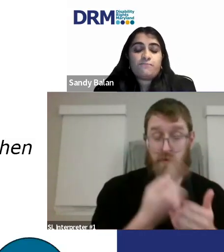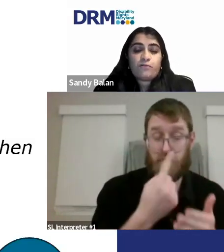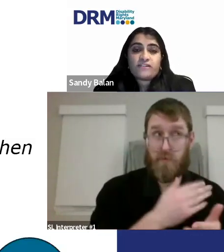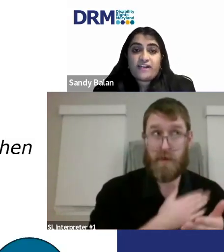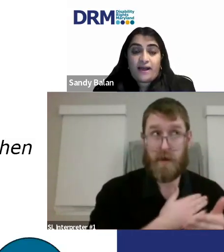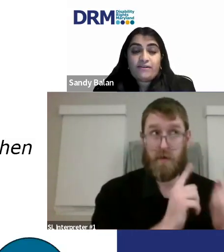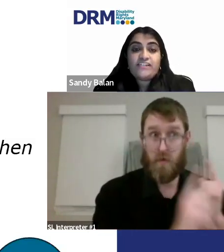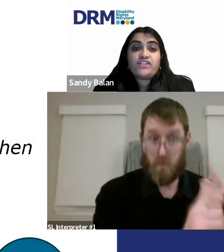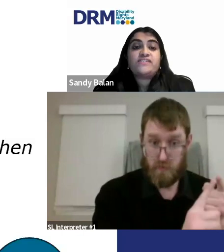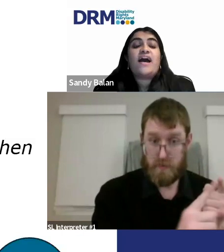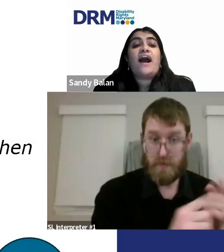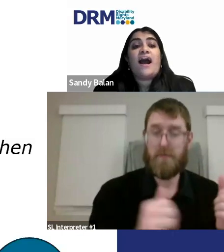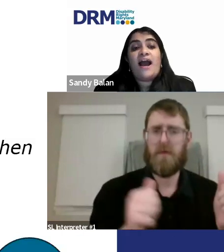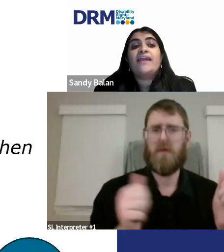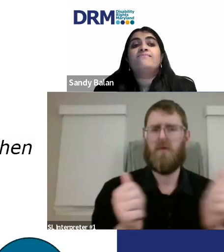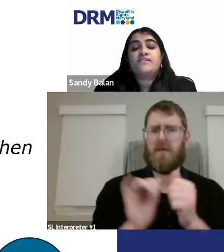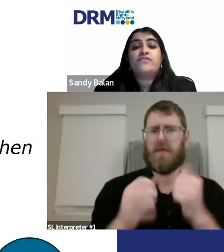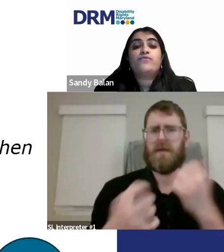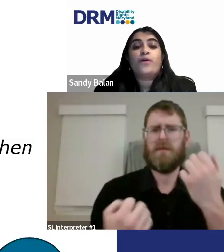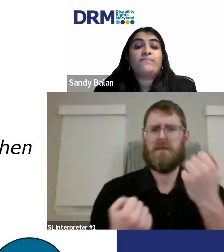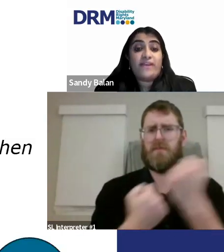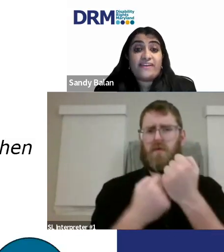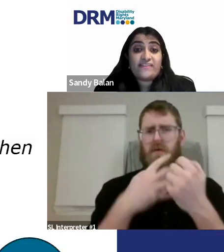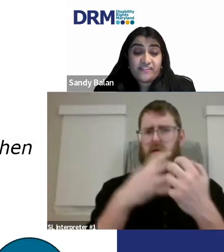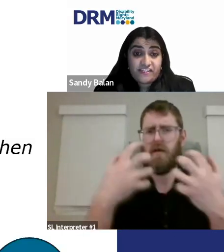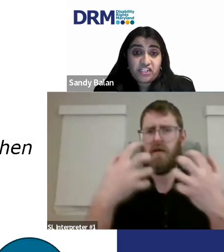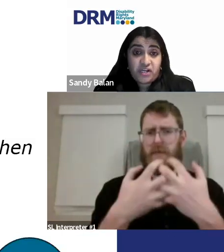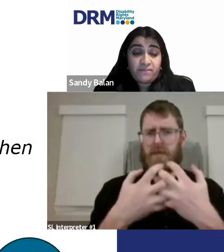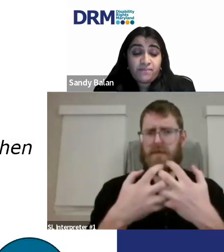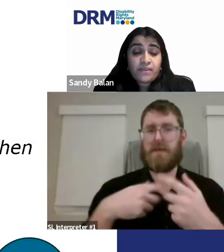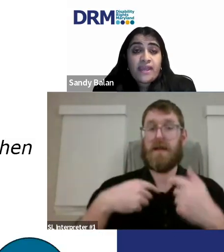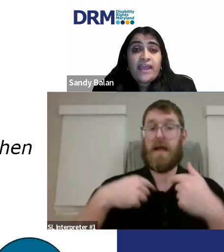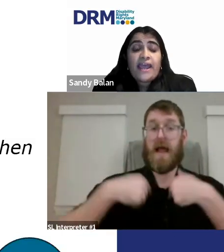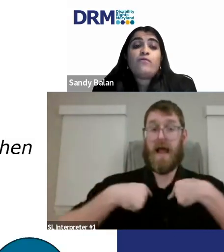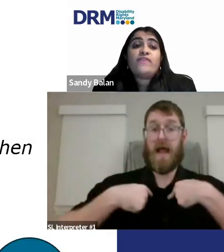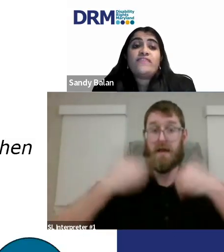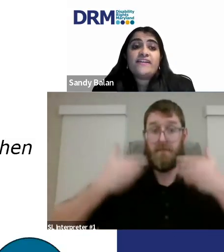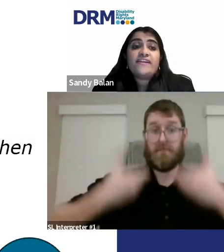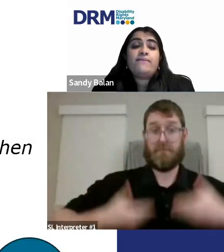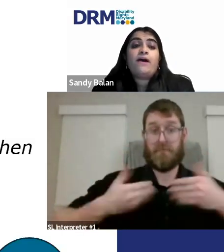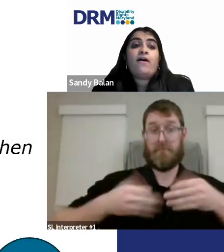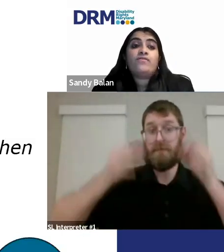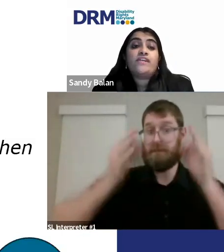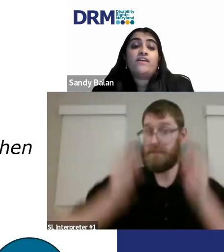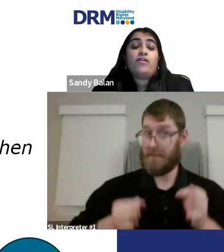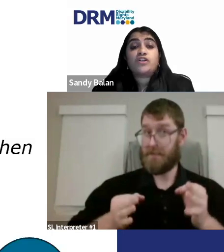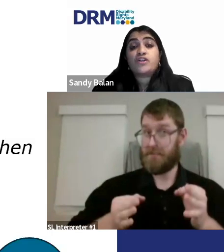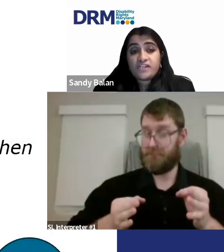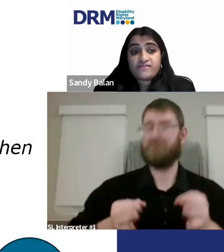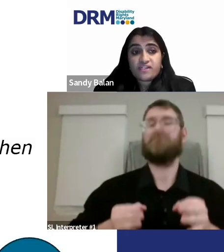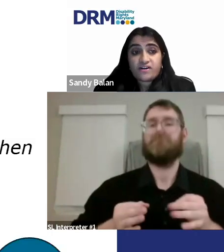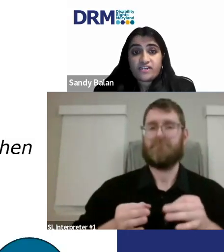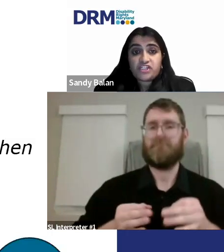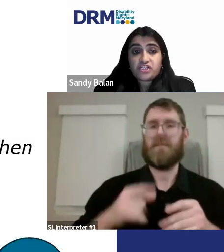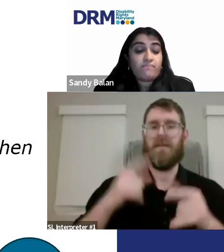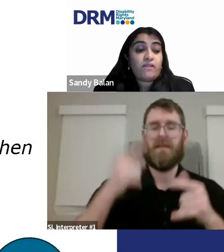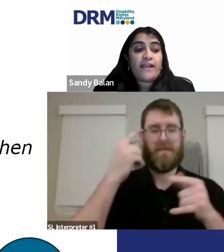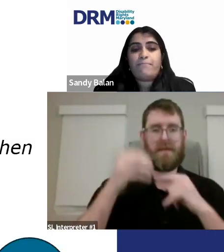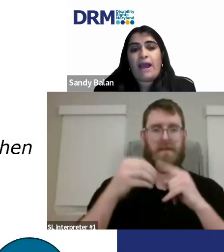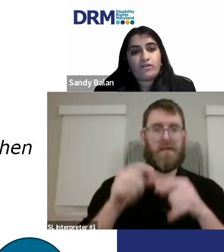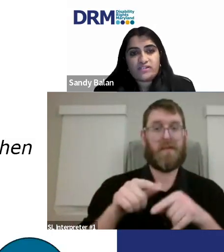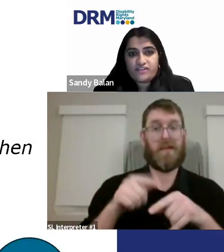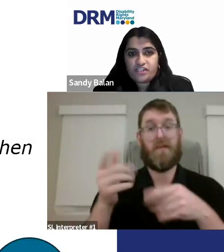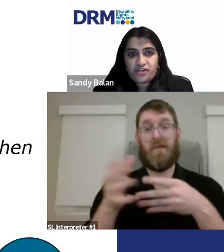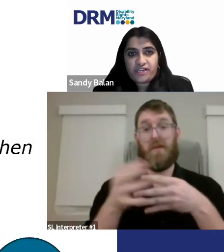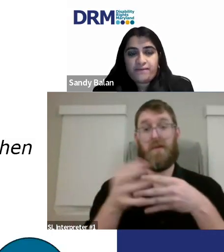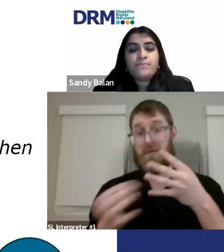even with the supports and accommodations, I am still the one making the decision. And when thinking about the alternatives to guardianship,